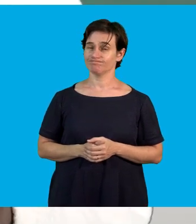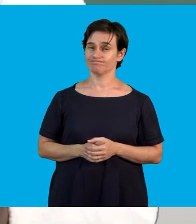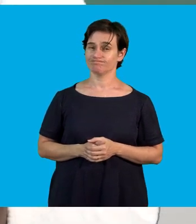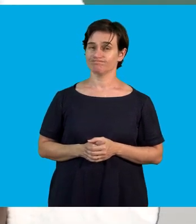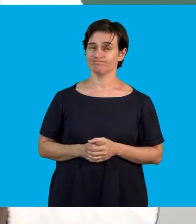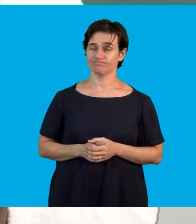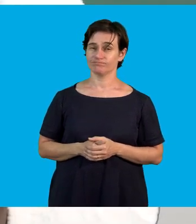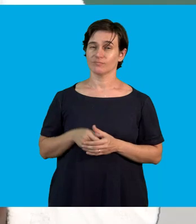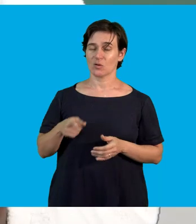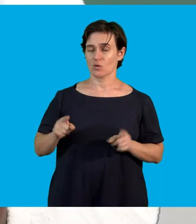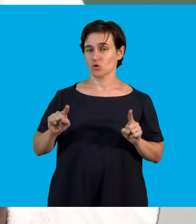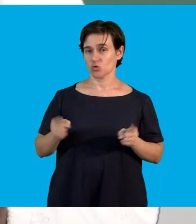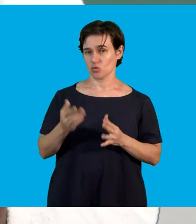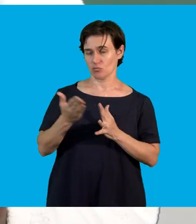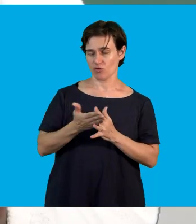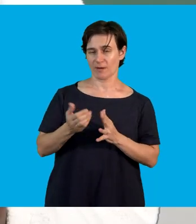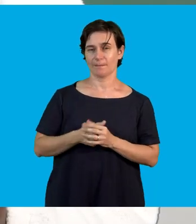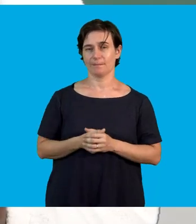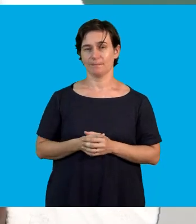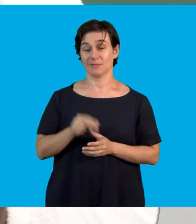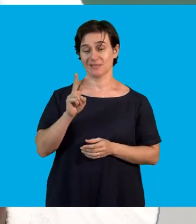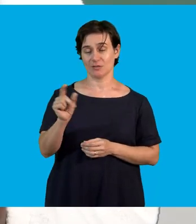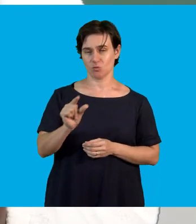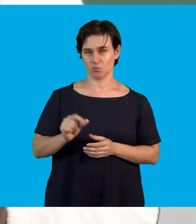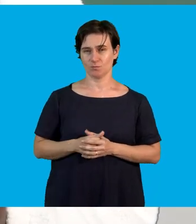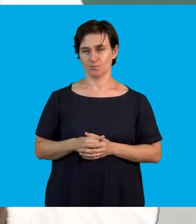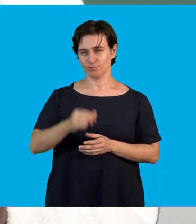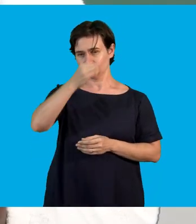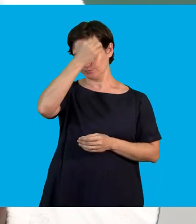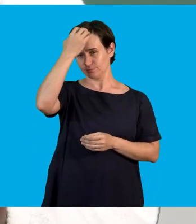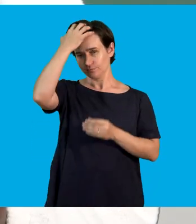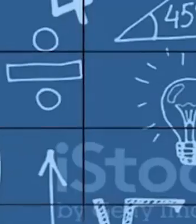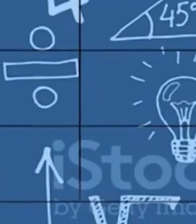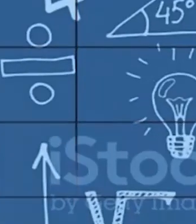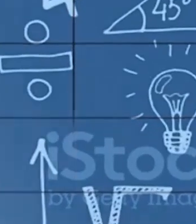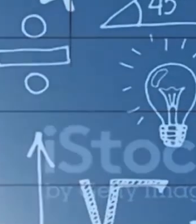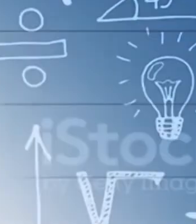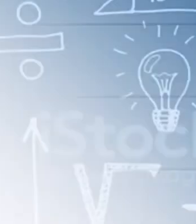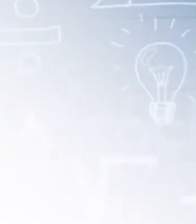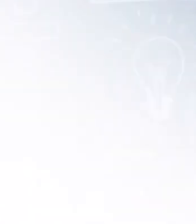Let's stop there for now and go for an ad break. See you shortly.